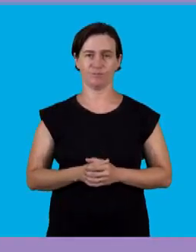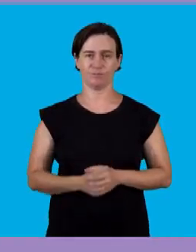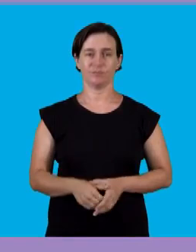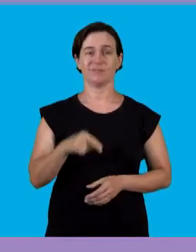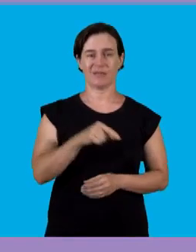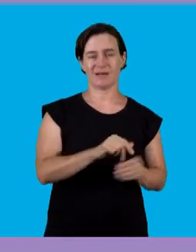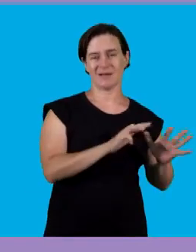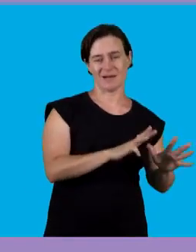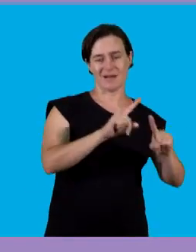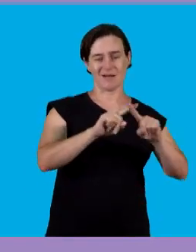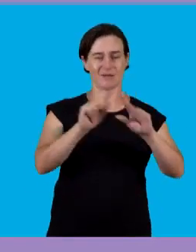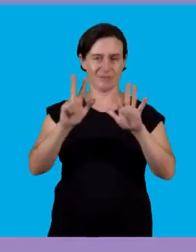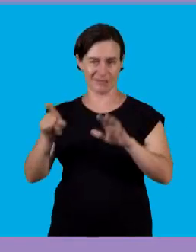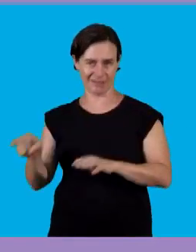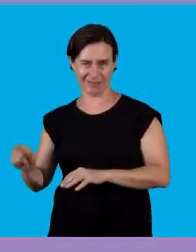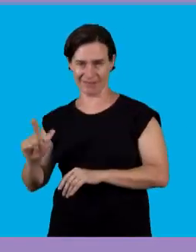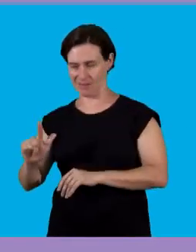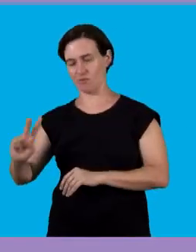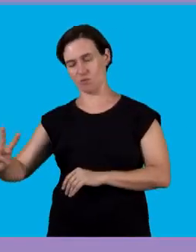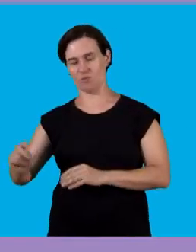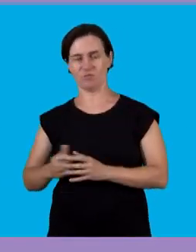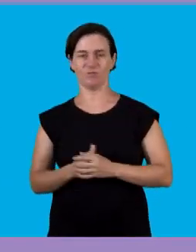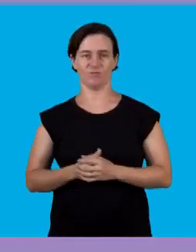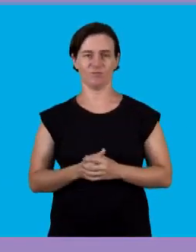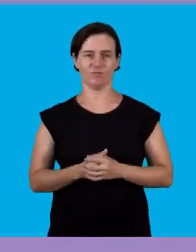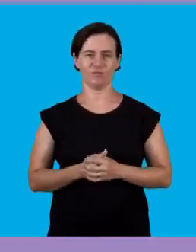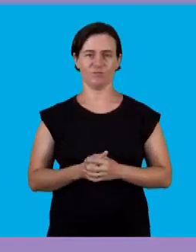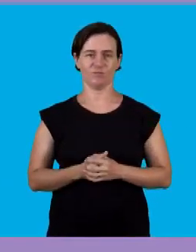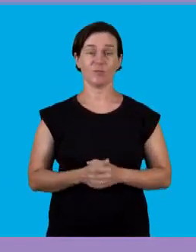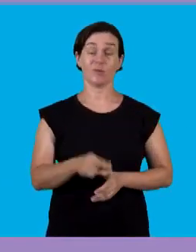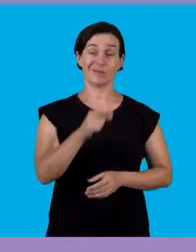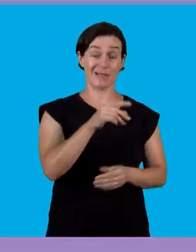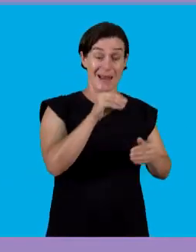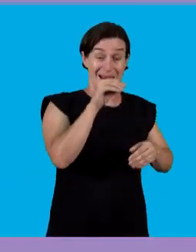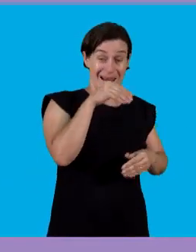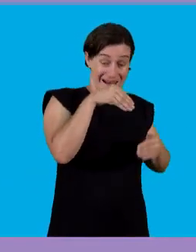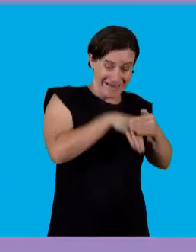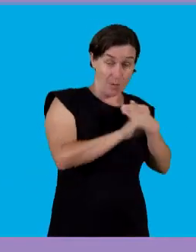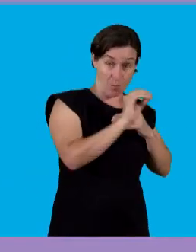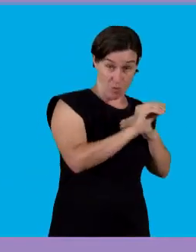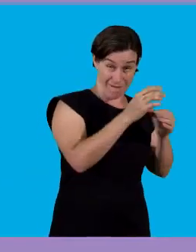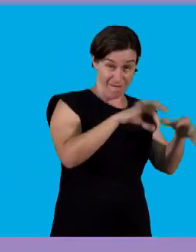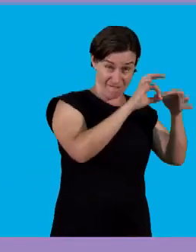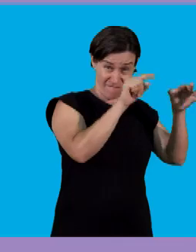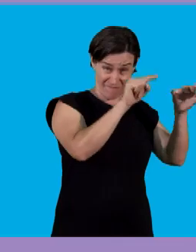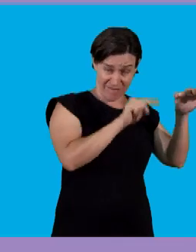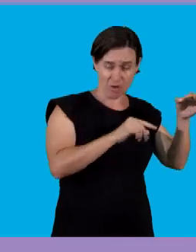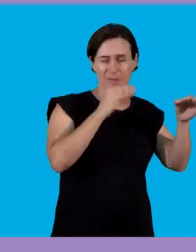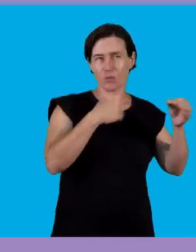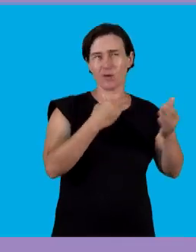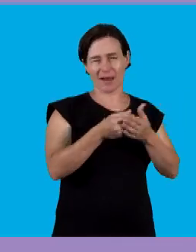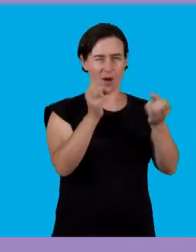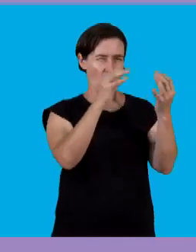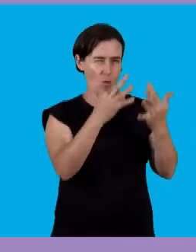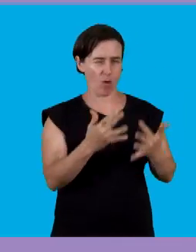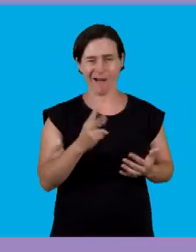So that is our 9 multiplied by our 8. So from our input values, we were able to get